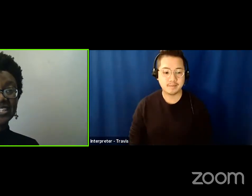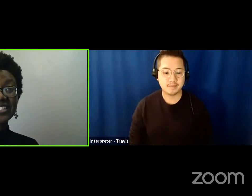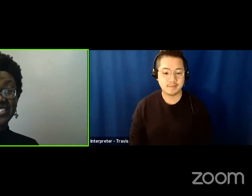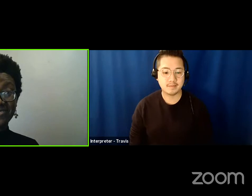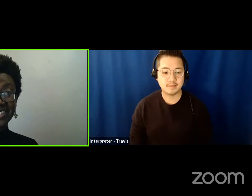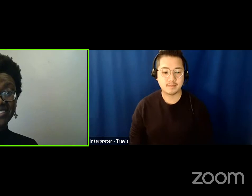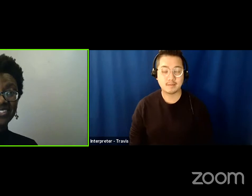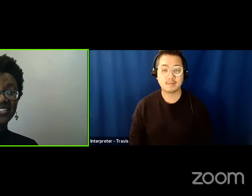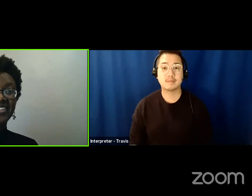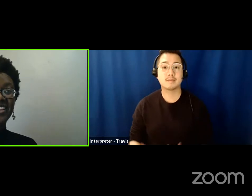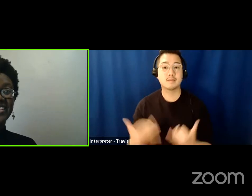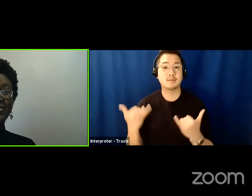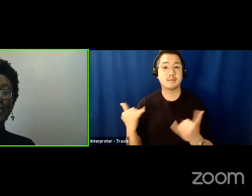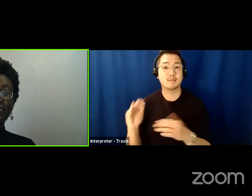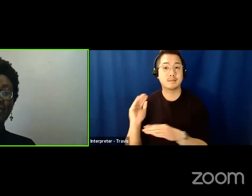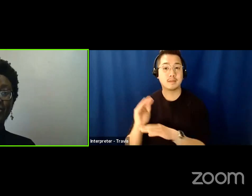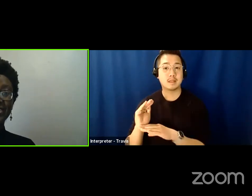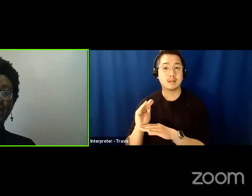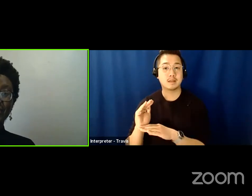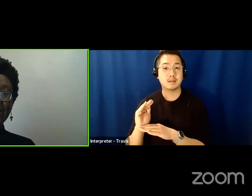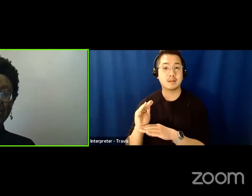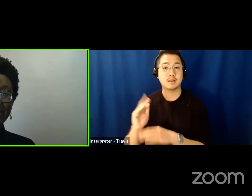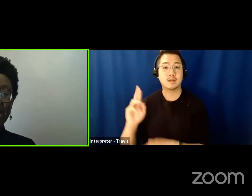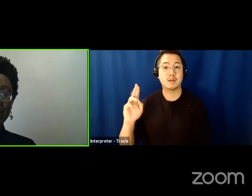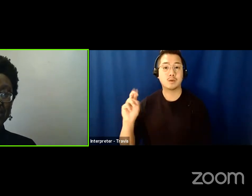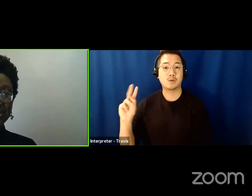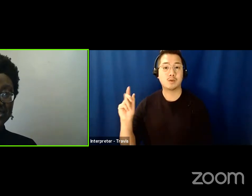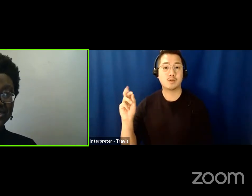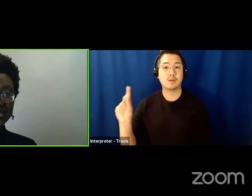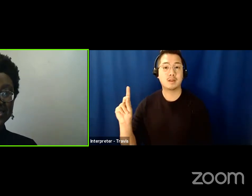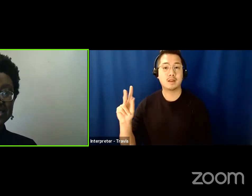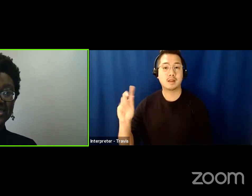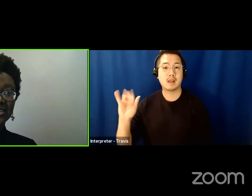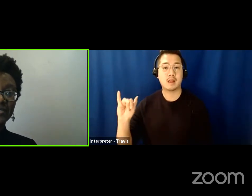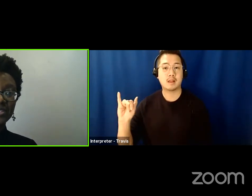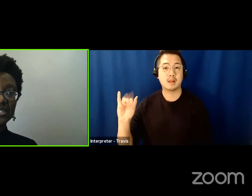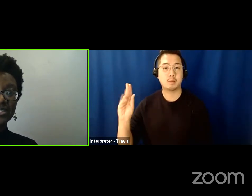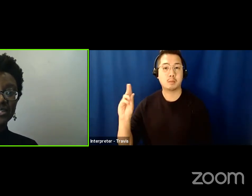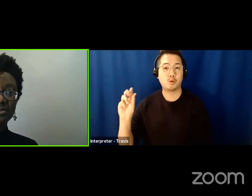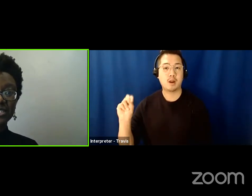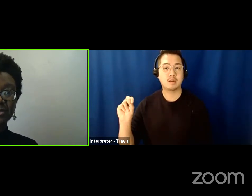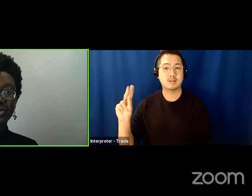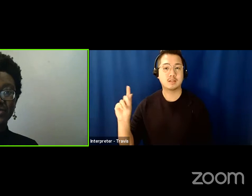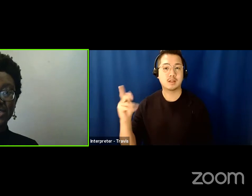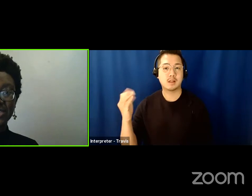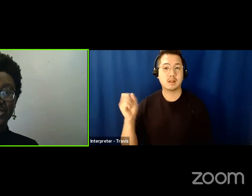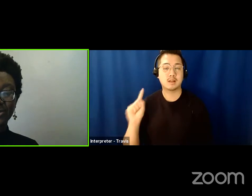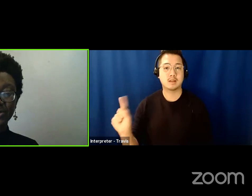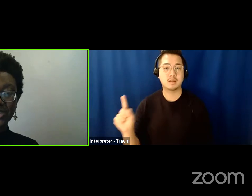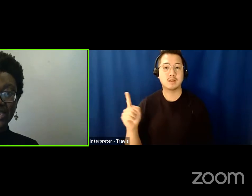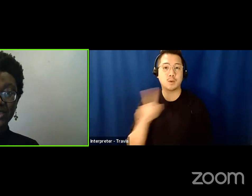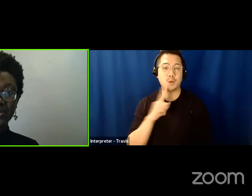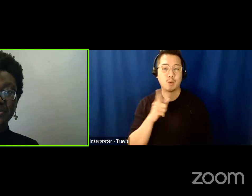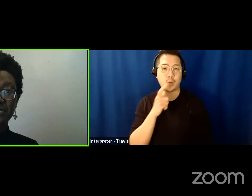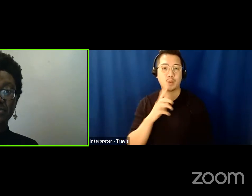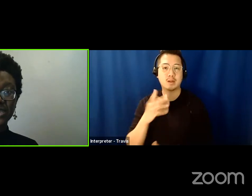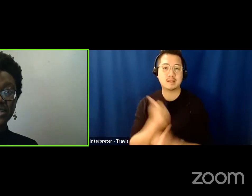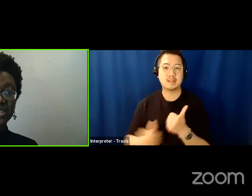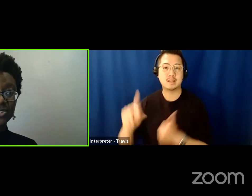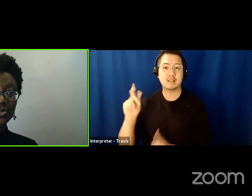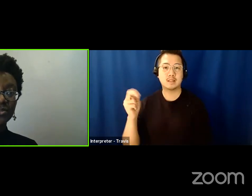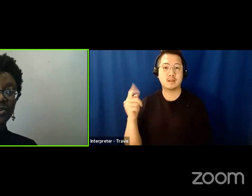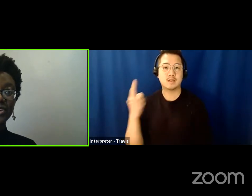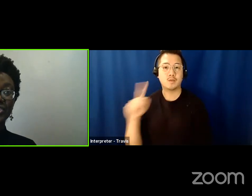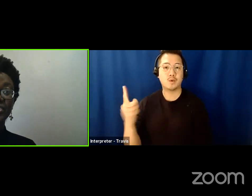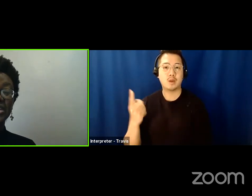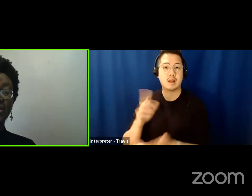So this evening, the Very Reverend Dr. Kelly Brown Douglas, Dean of the Episcopal Divinity School and Bill